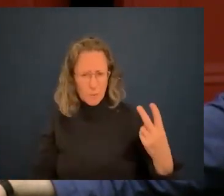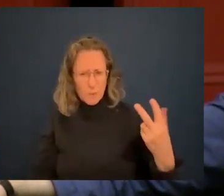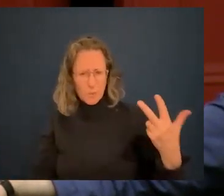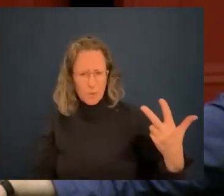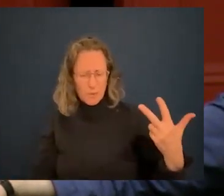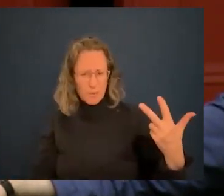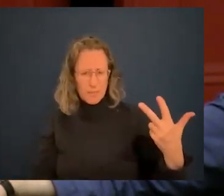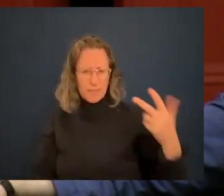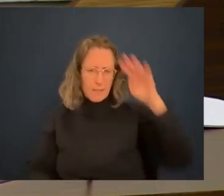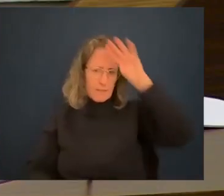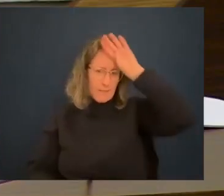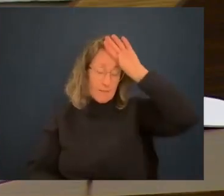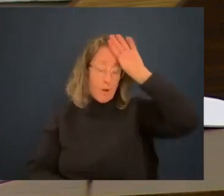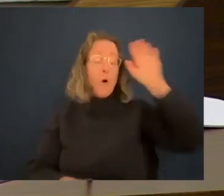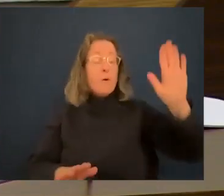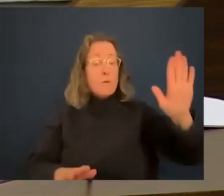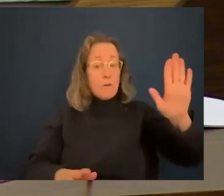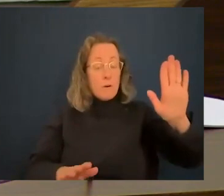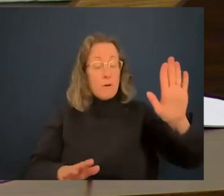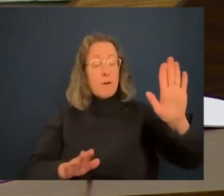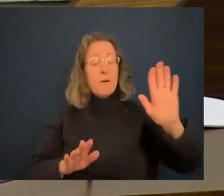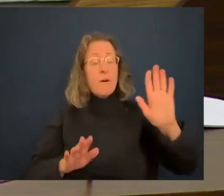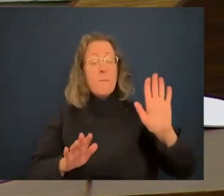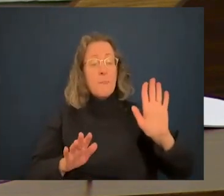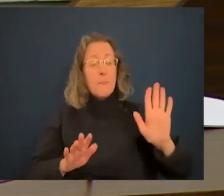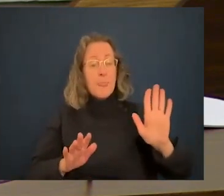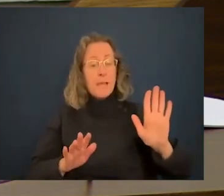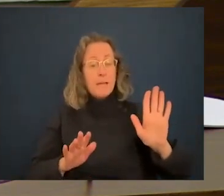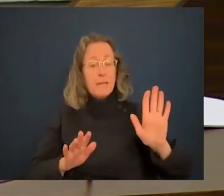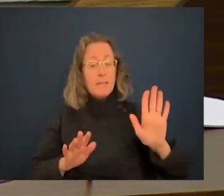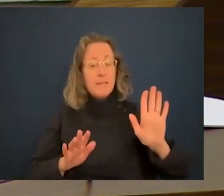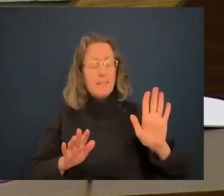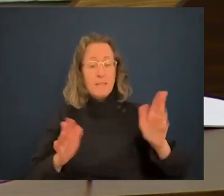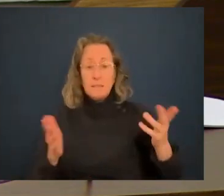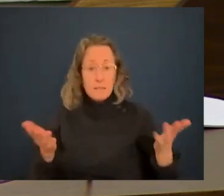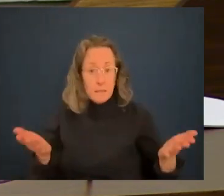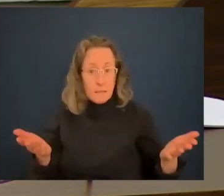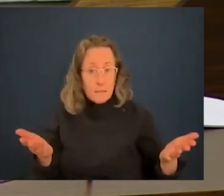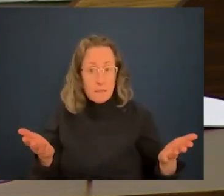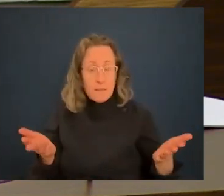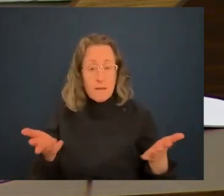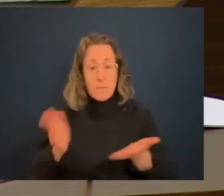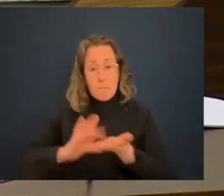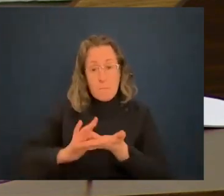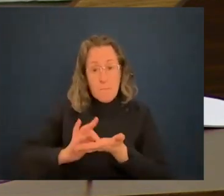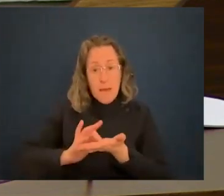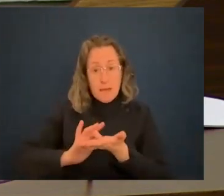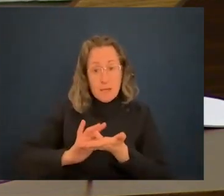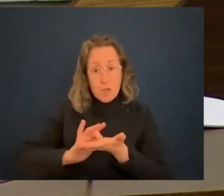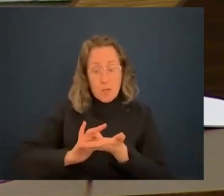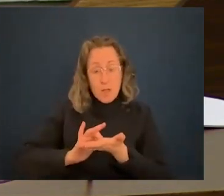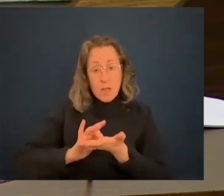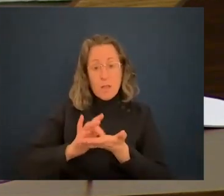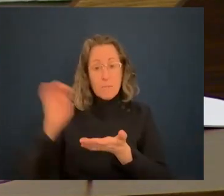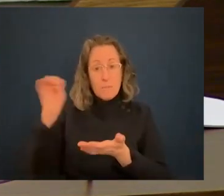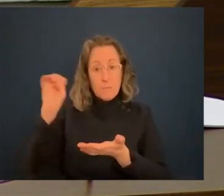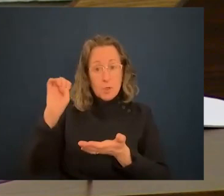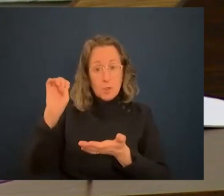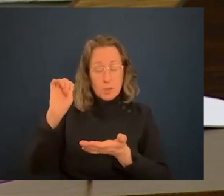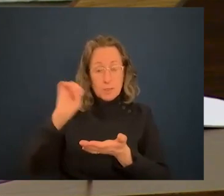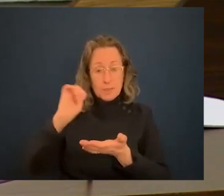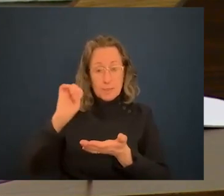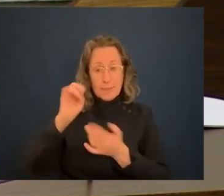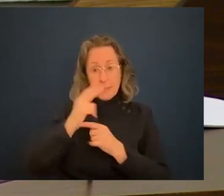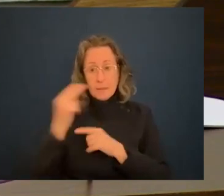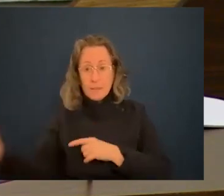up because sometimes you've got to take the you could be out on a medical call now in another medical call